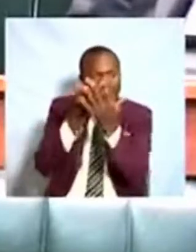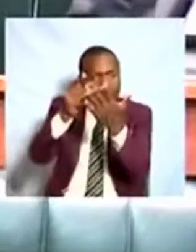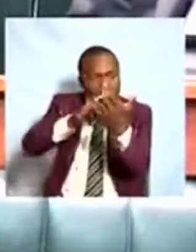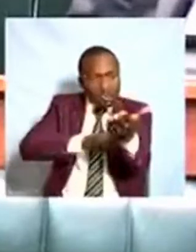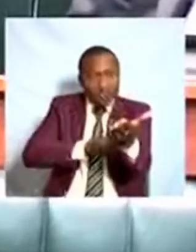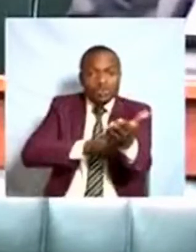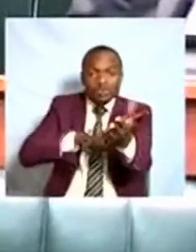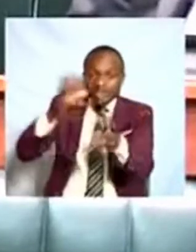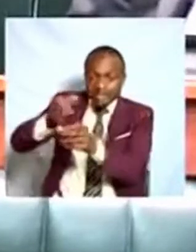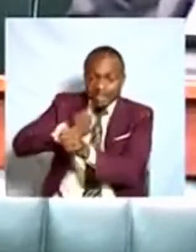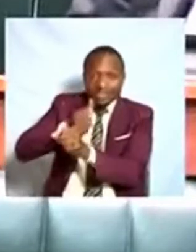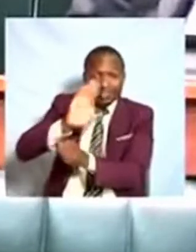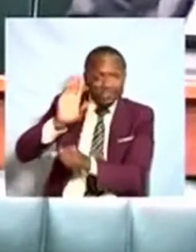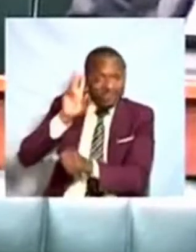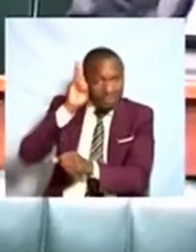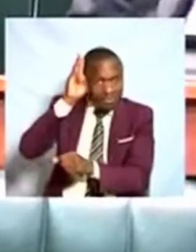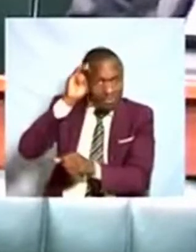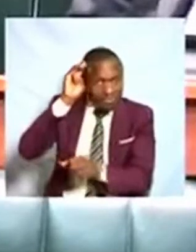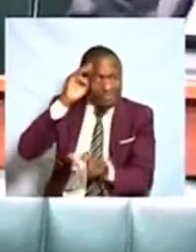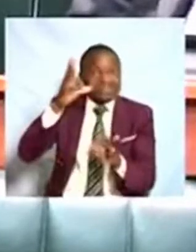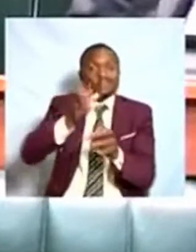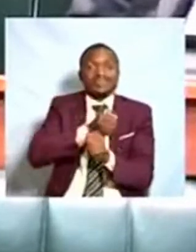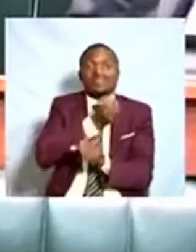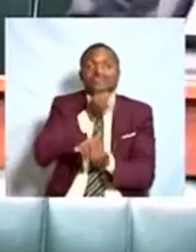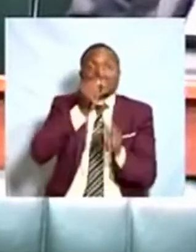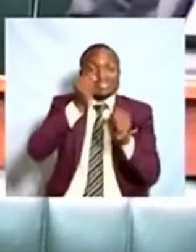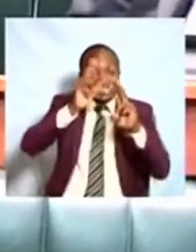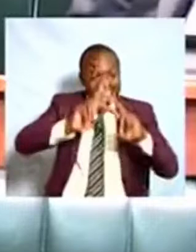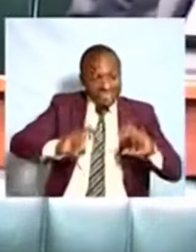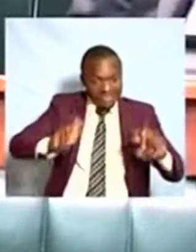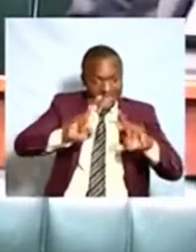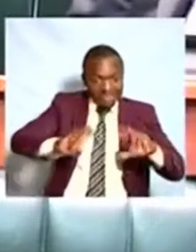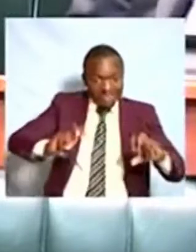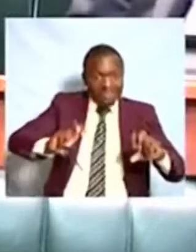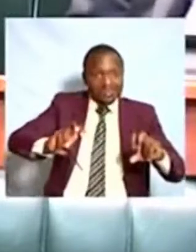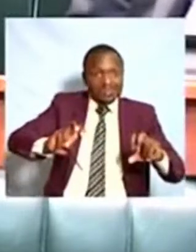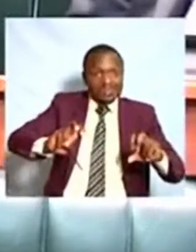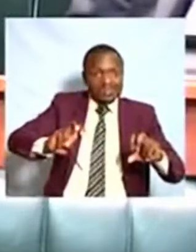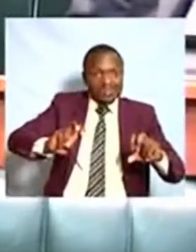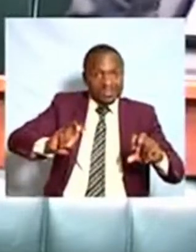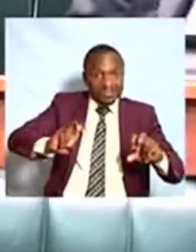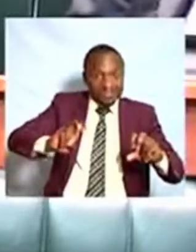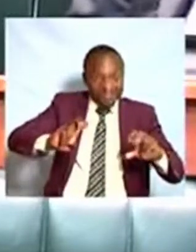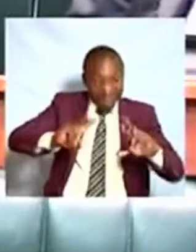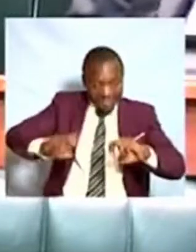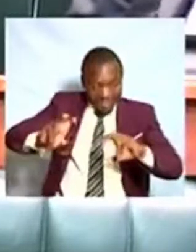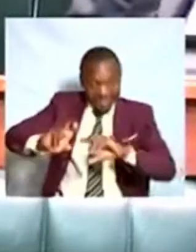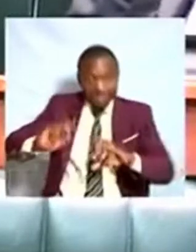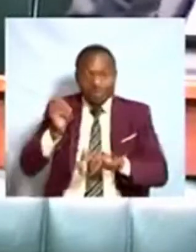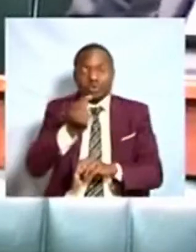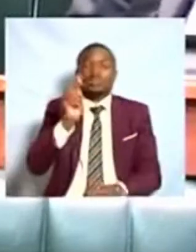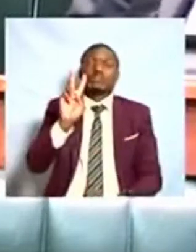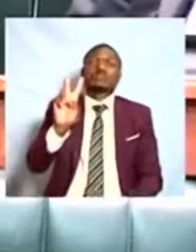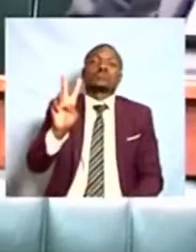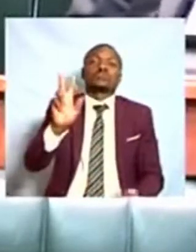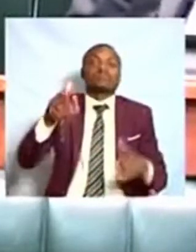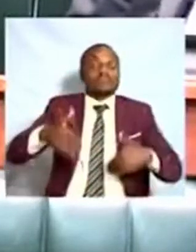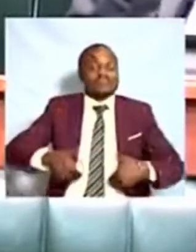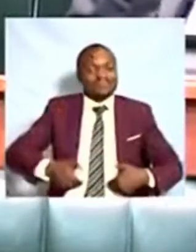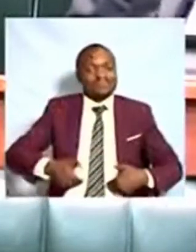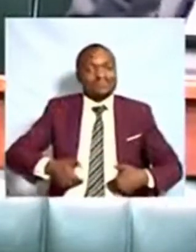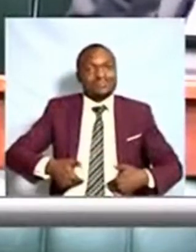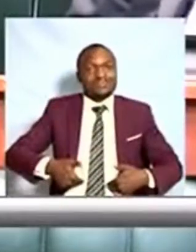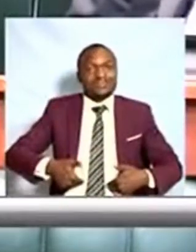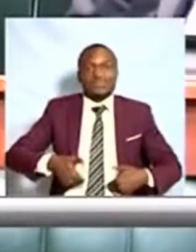your ministry to undertake the investigations or verifications, especially that there are only 2 young